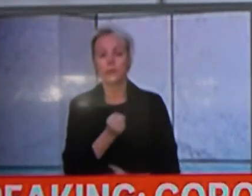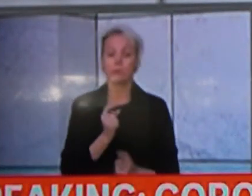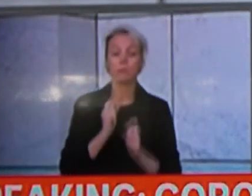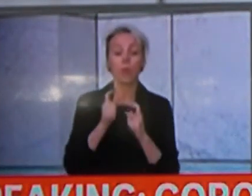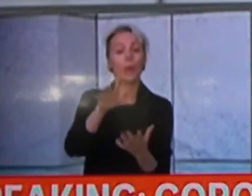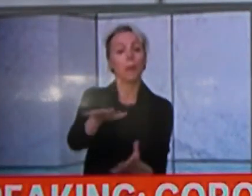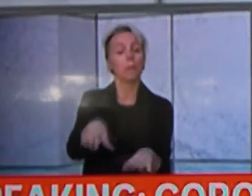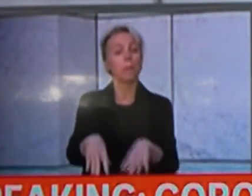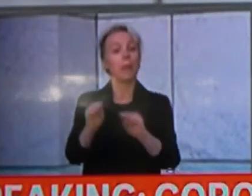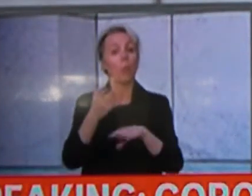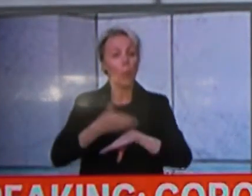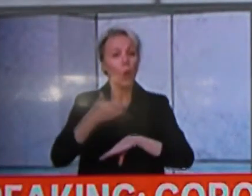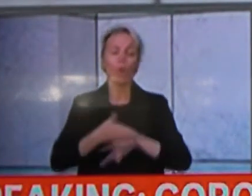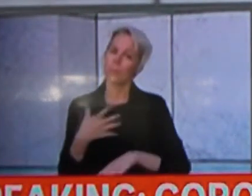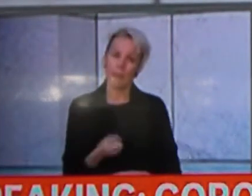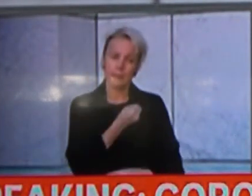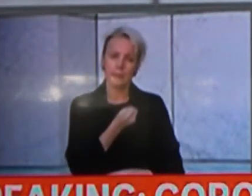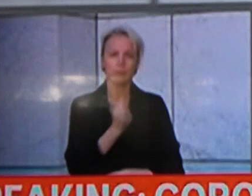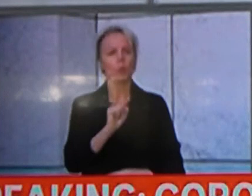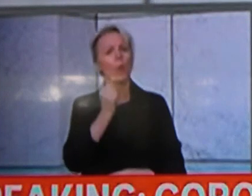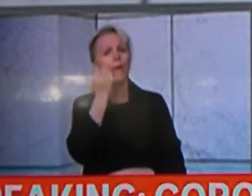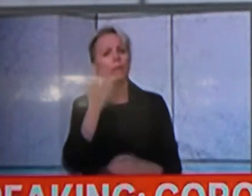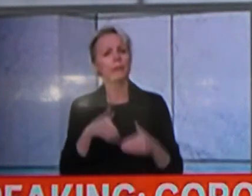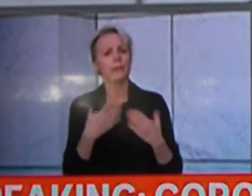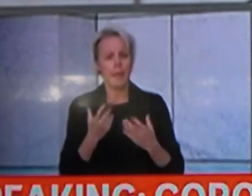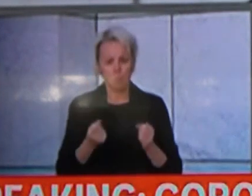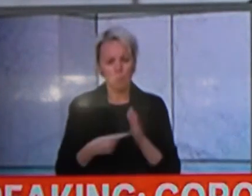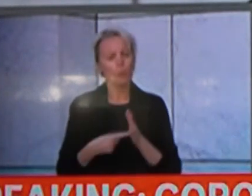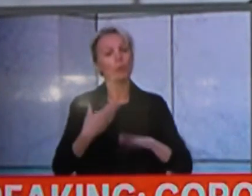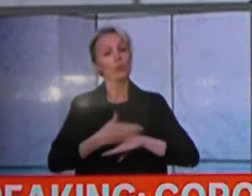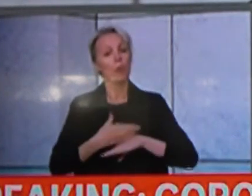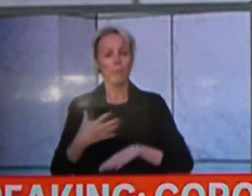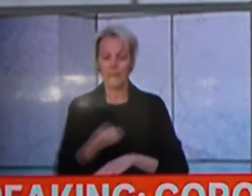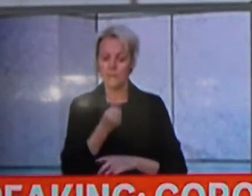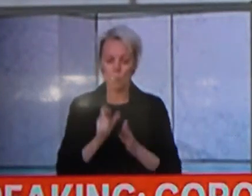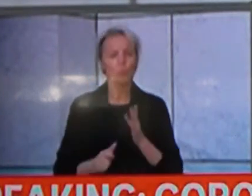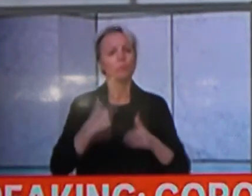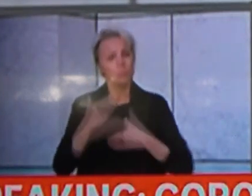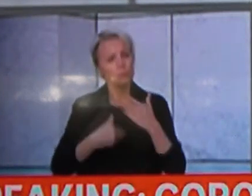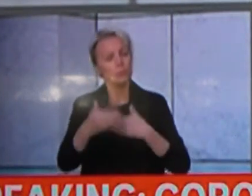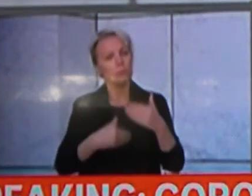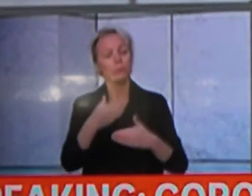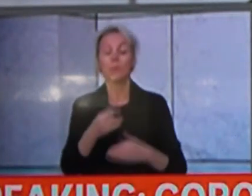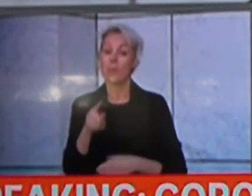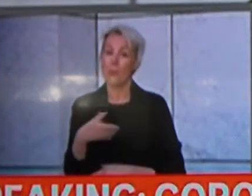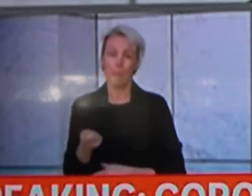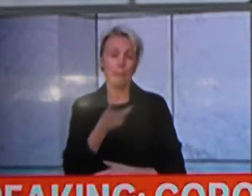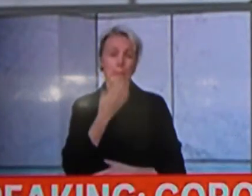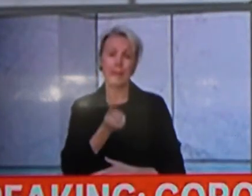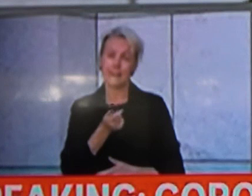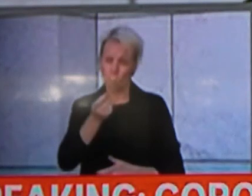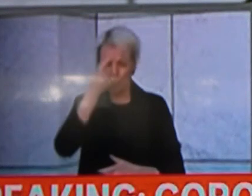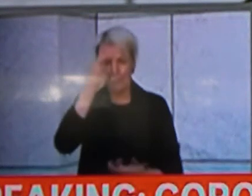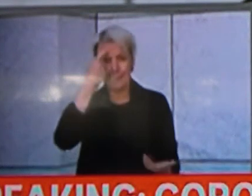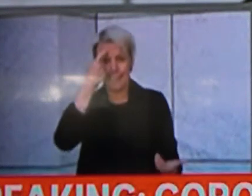do. Other important tasks that you have on a daily basis, sure. But I think Australians can exercise their common